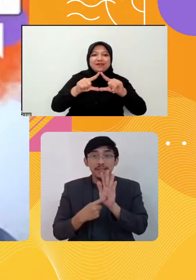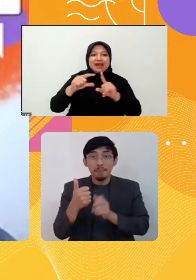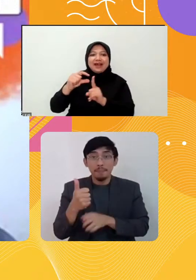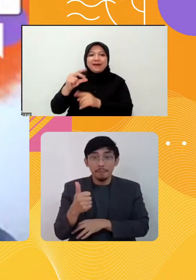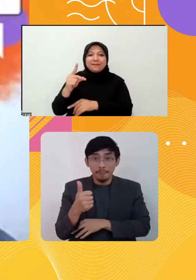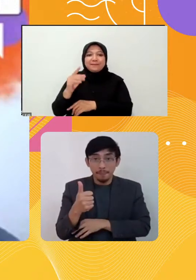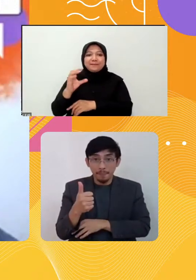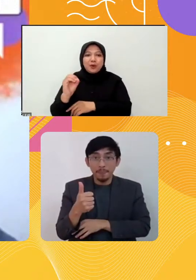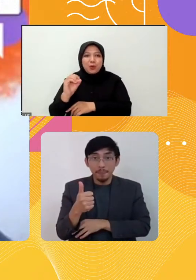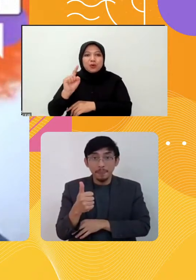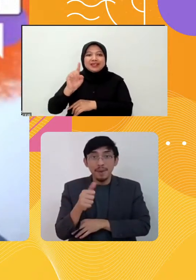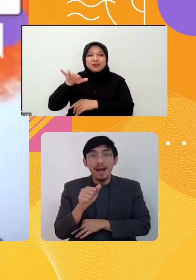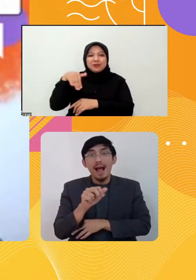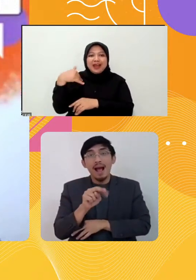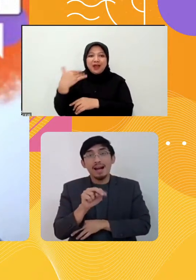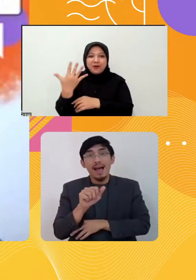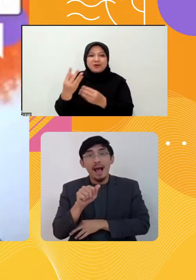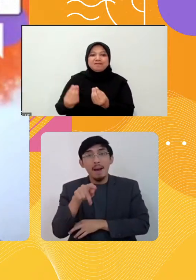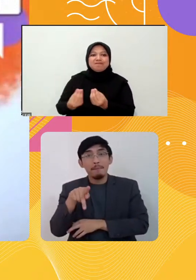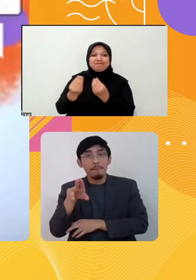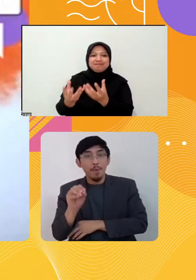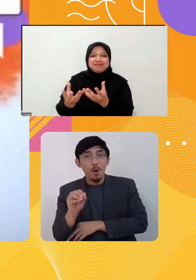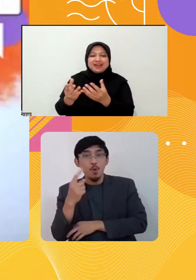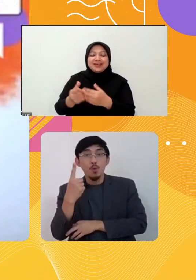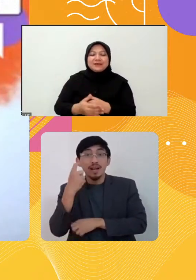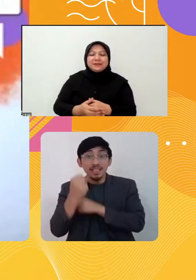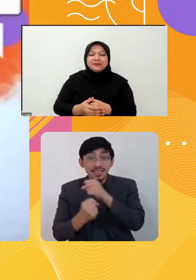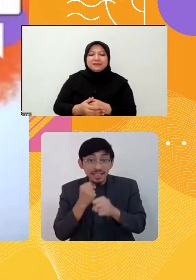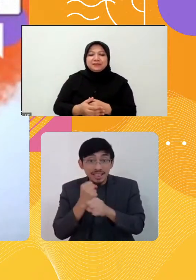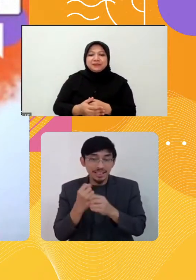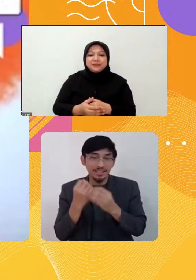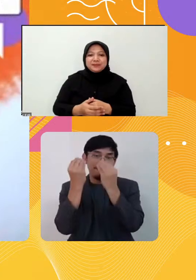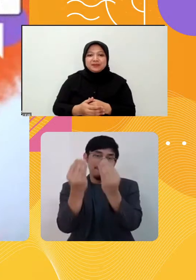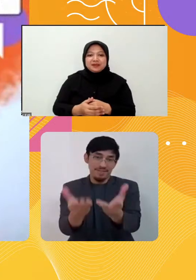I'm really sorry. So finally we all